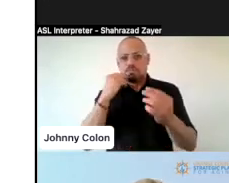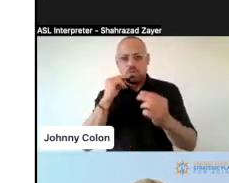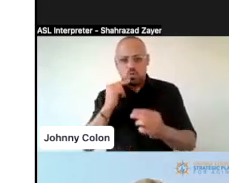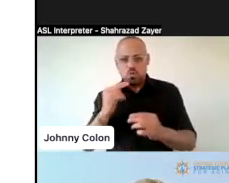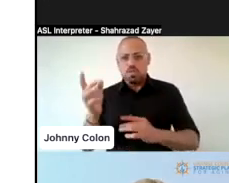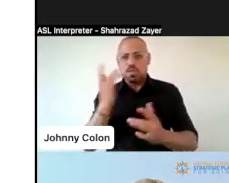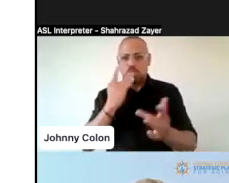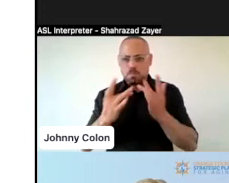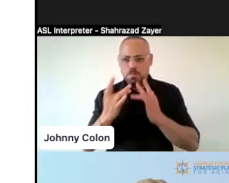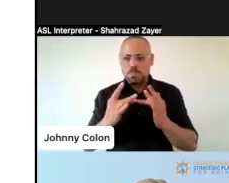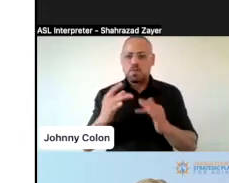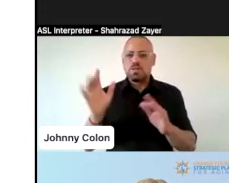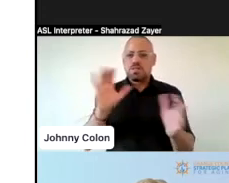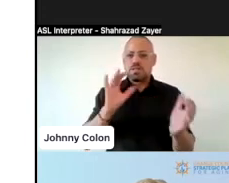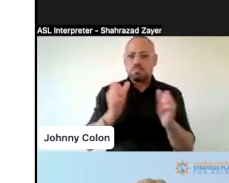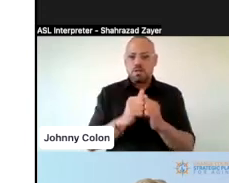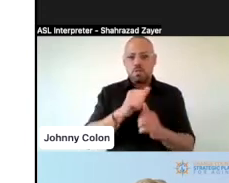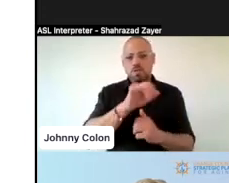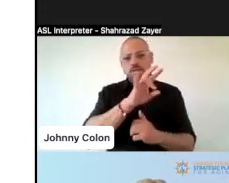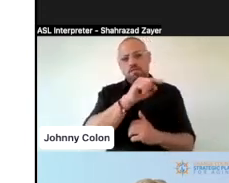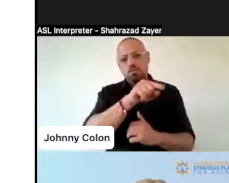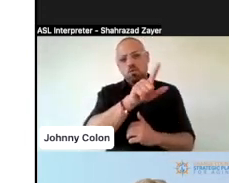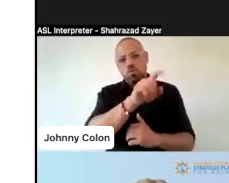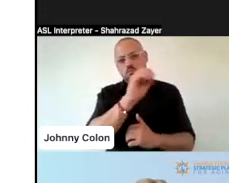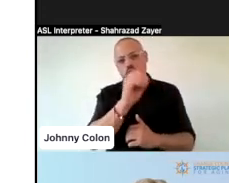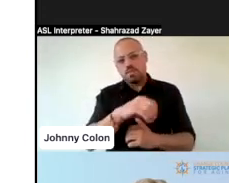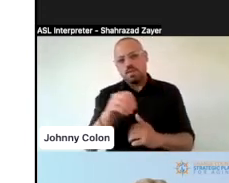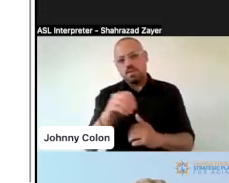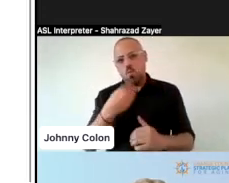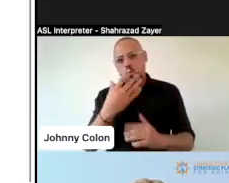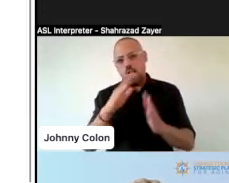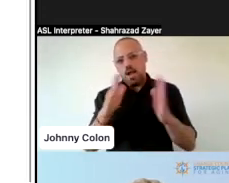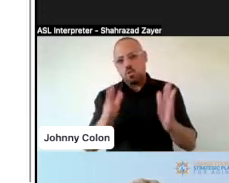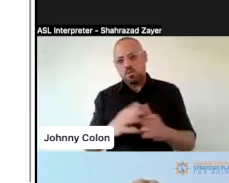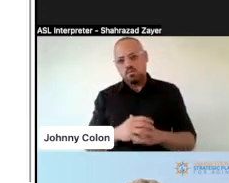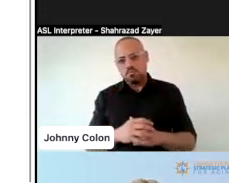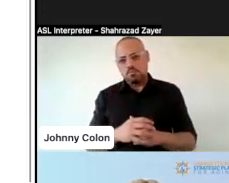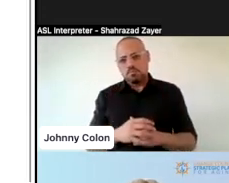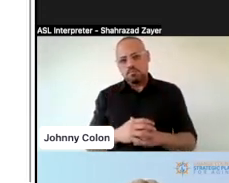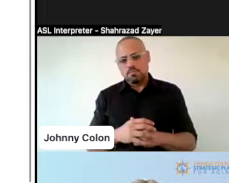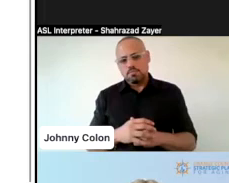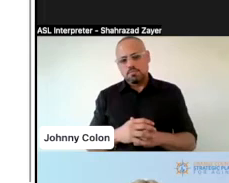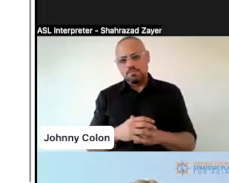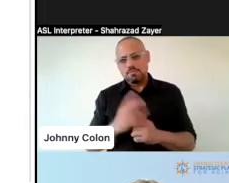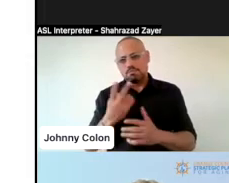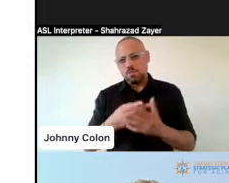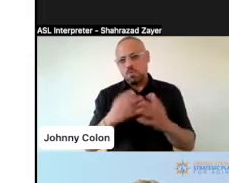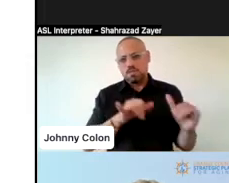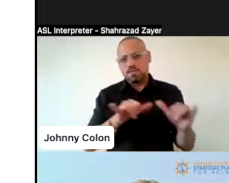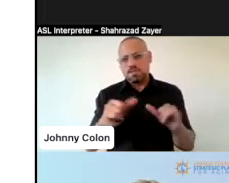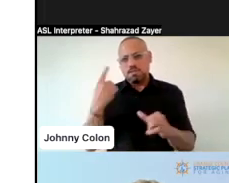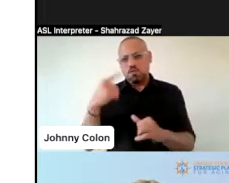compared to 7.1% of white households. That's both the same for Black